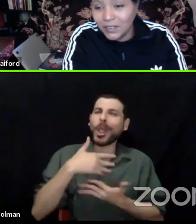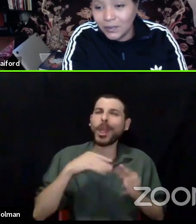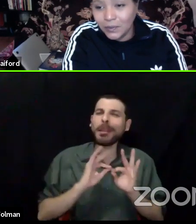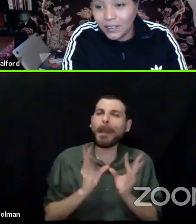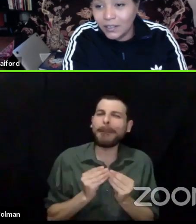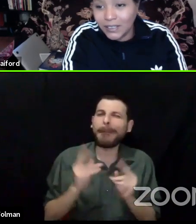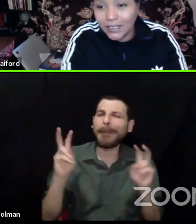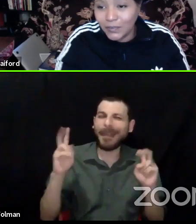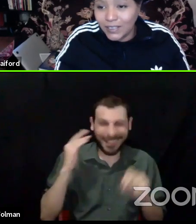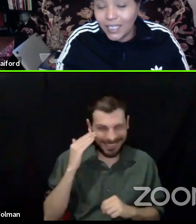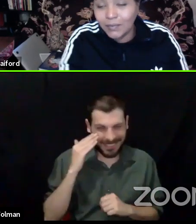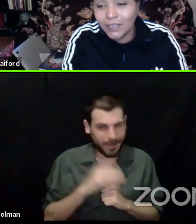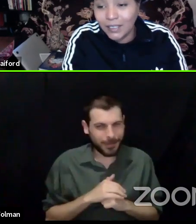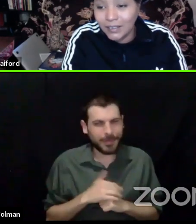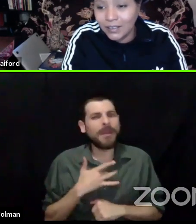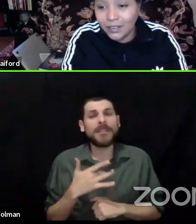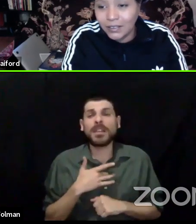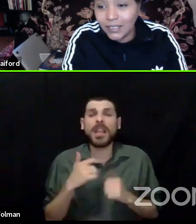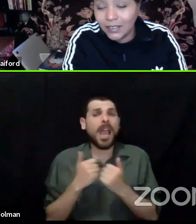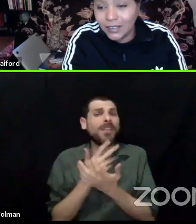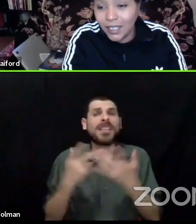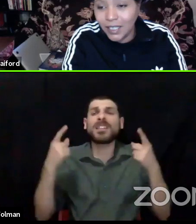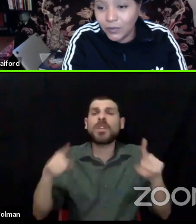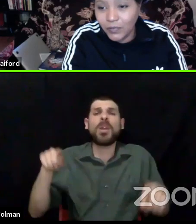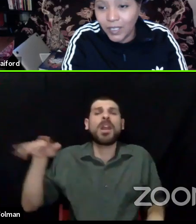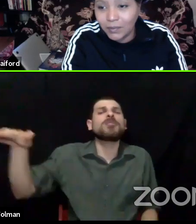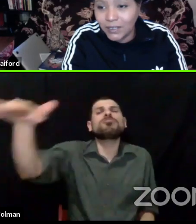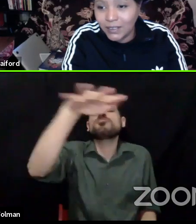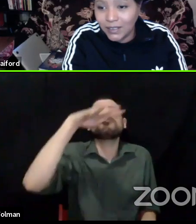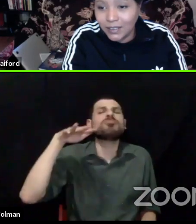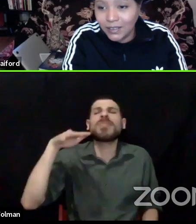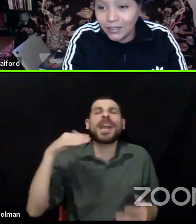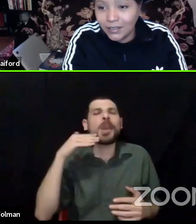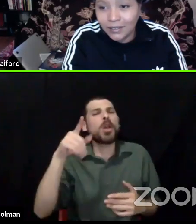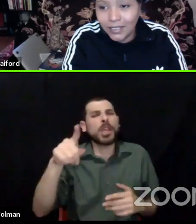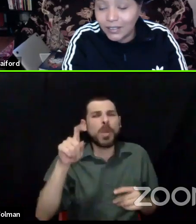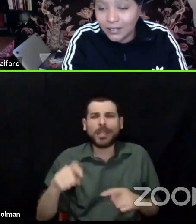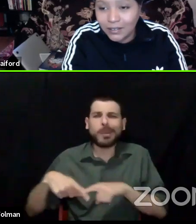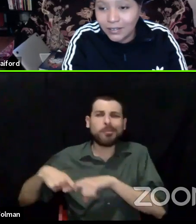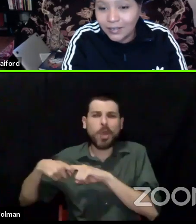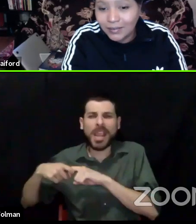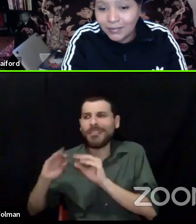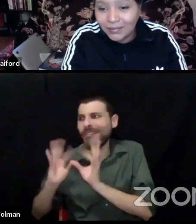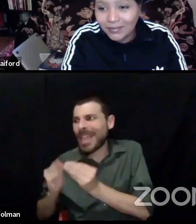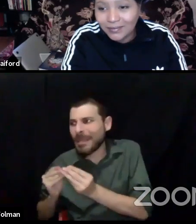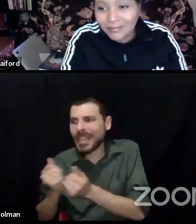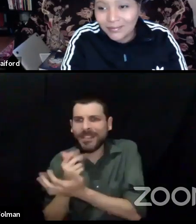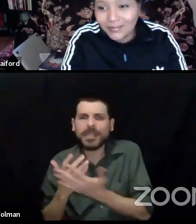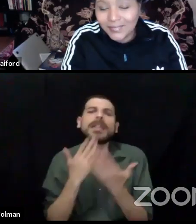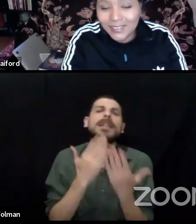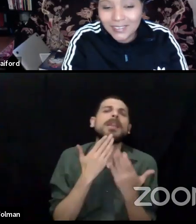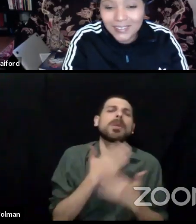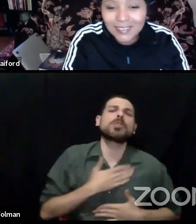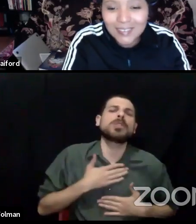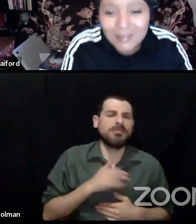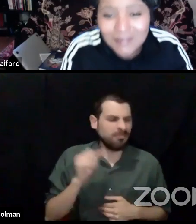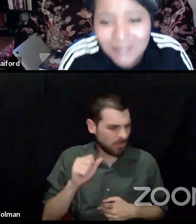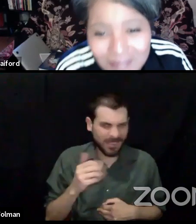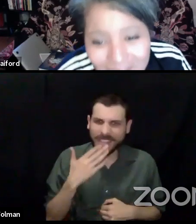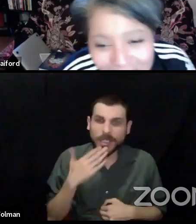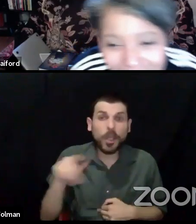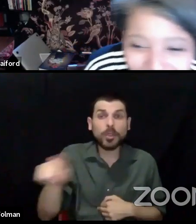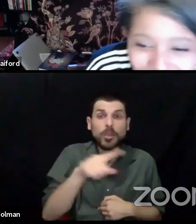you know, with all the stuff that's happening, you know, taking your time from family and, you know, thank you. I appreciate it. Thank you. And y'all